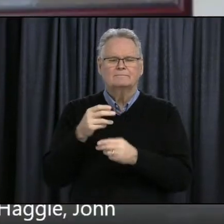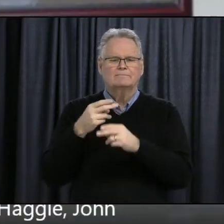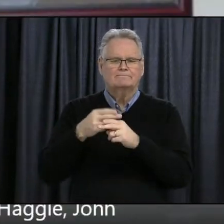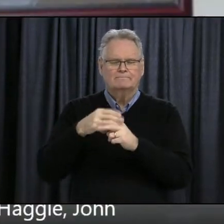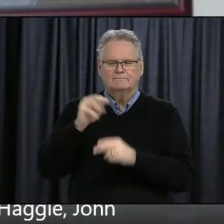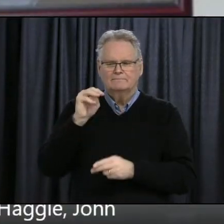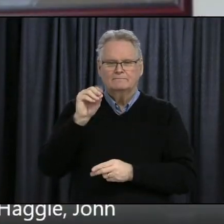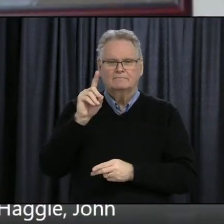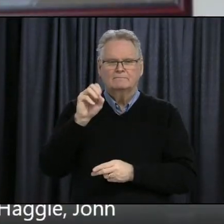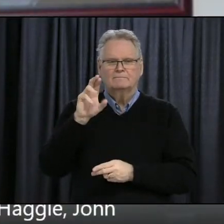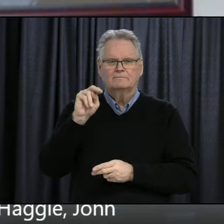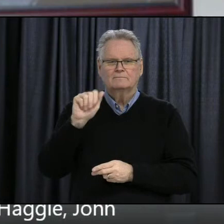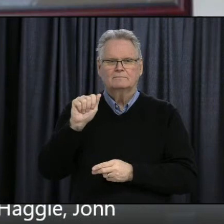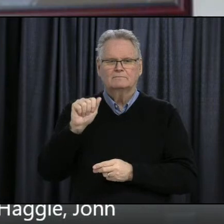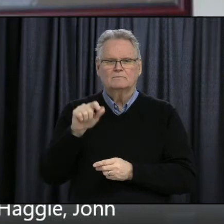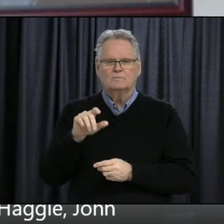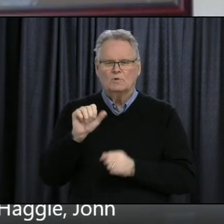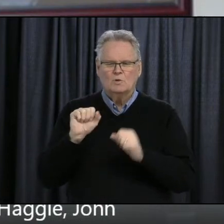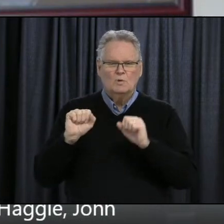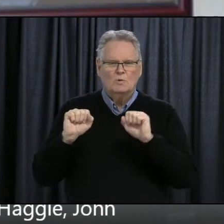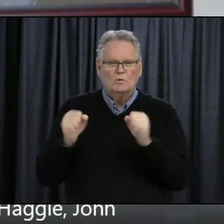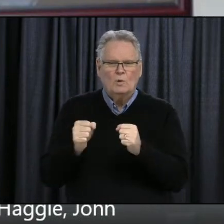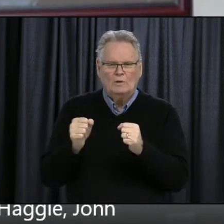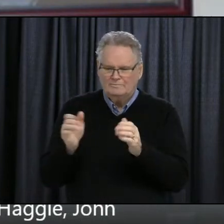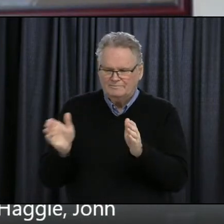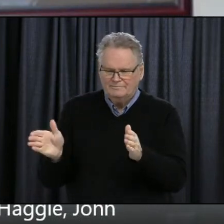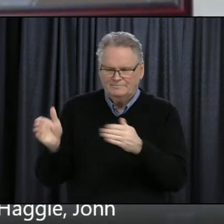of all of our recent deliveries of vaccines?